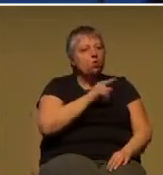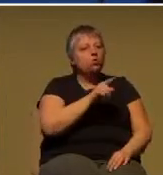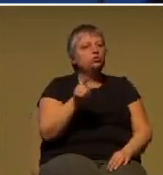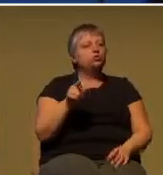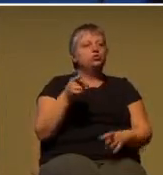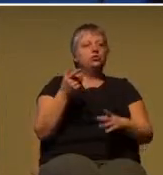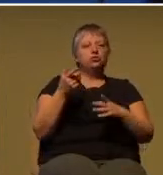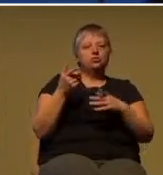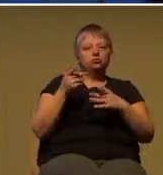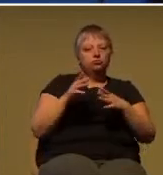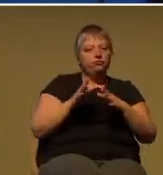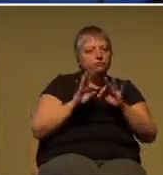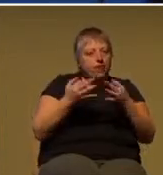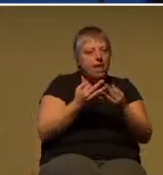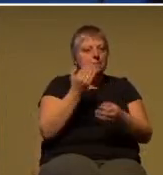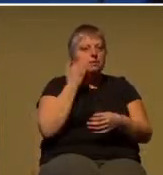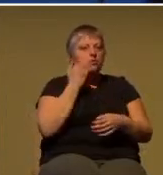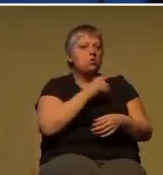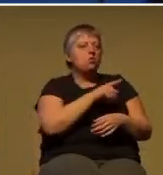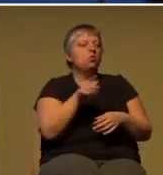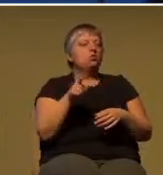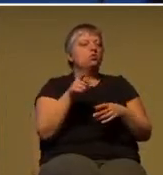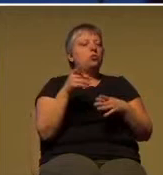community and being known in community.